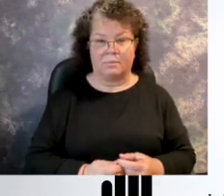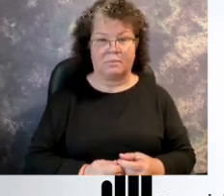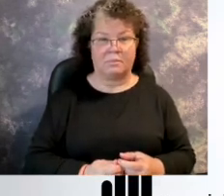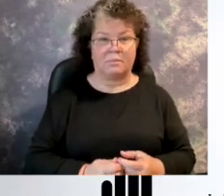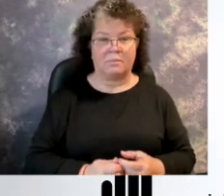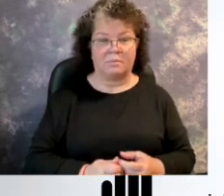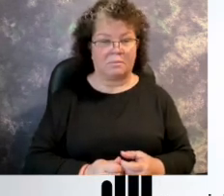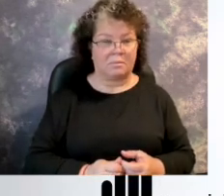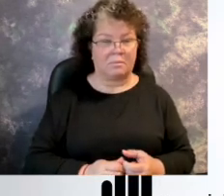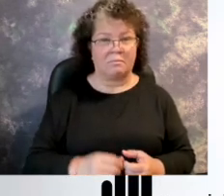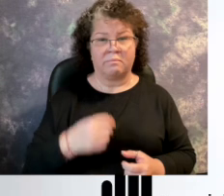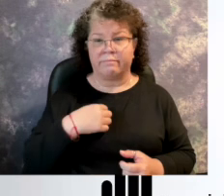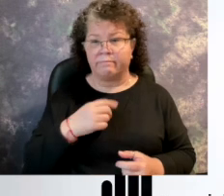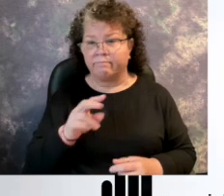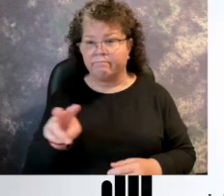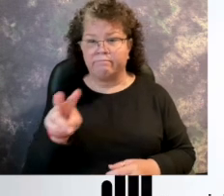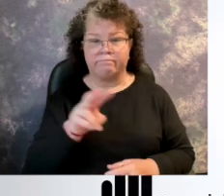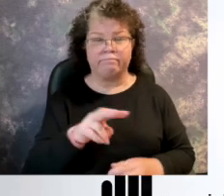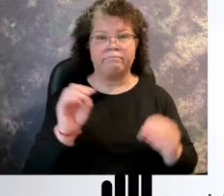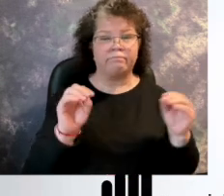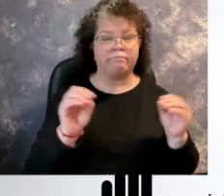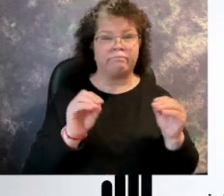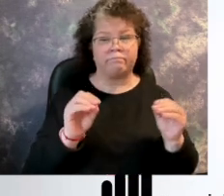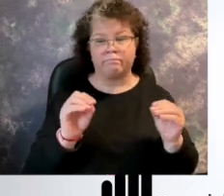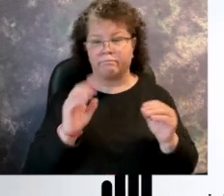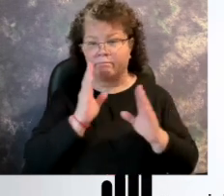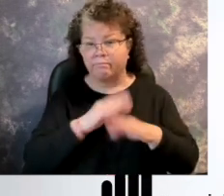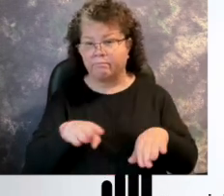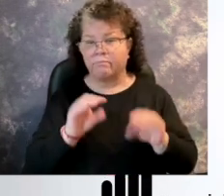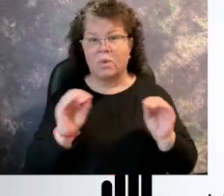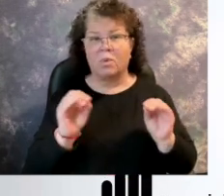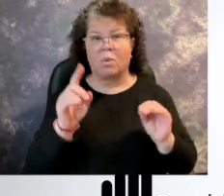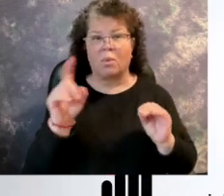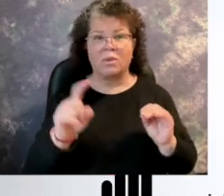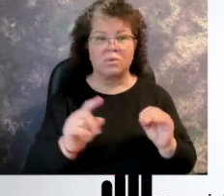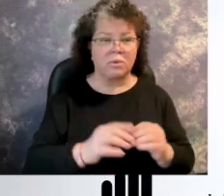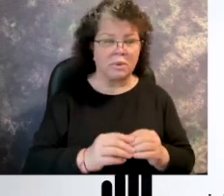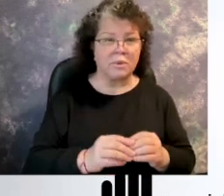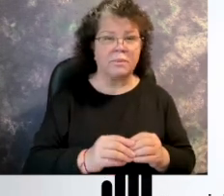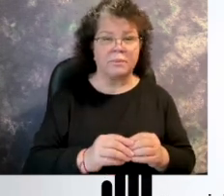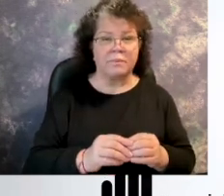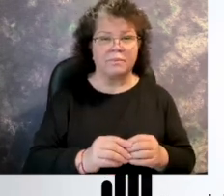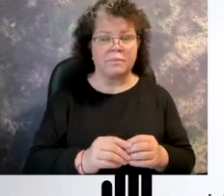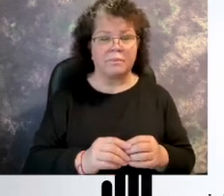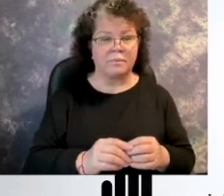Not seeing any questions. Maybe we can give it a second.